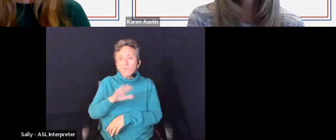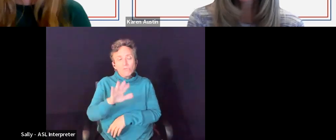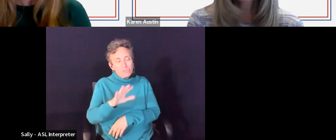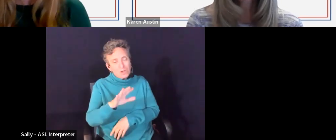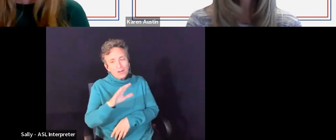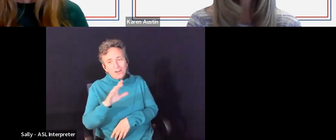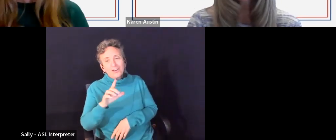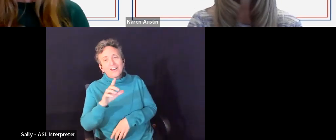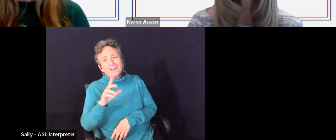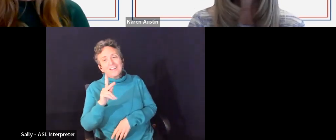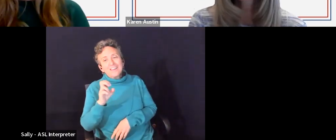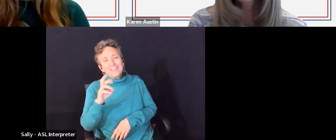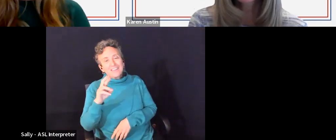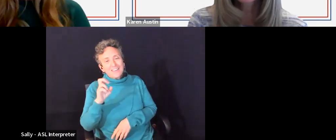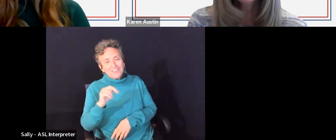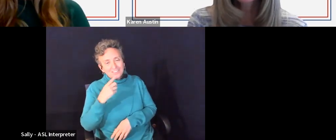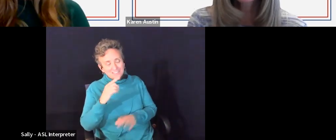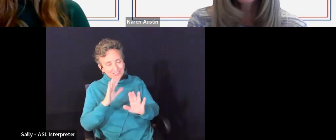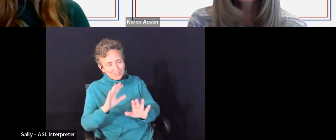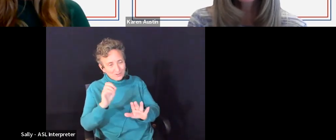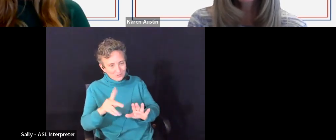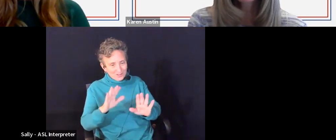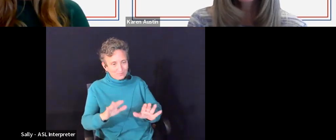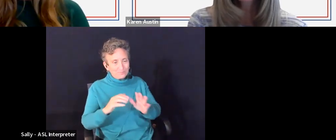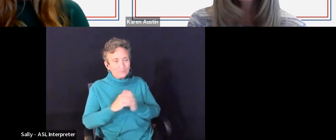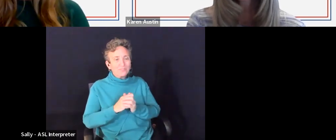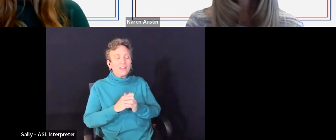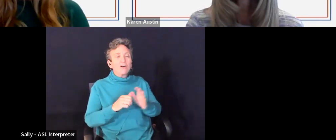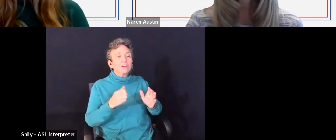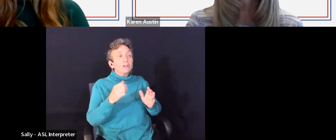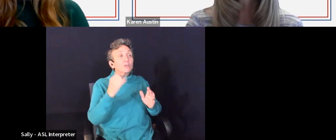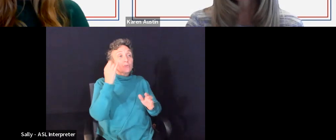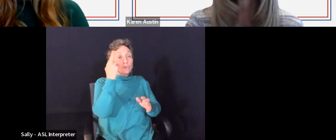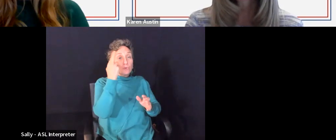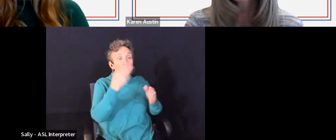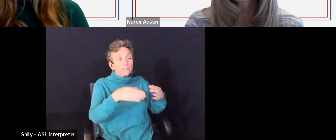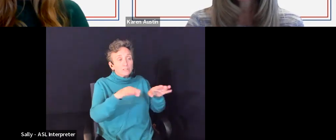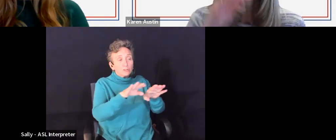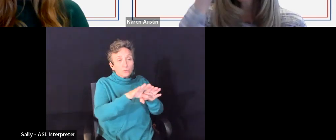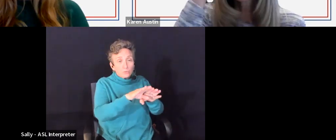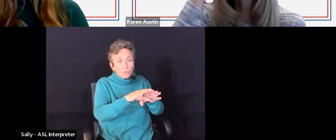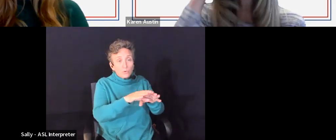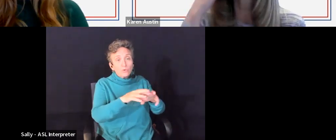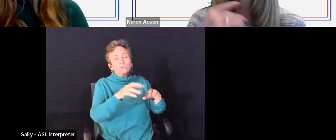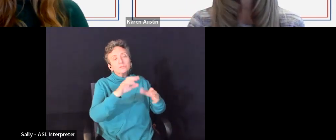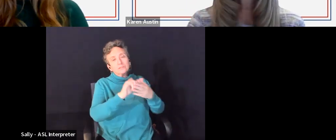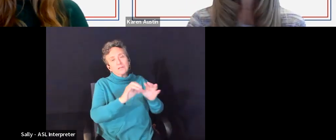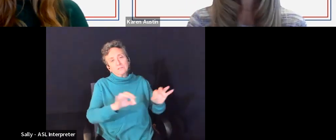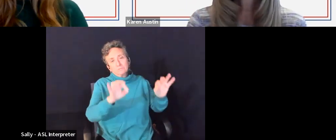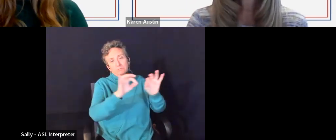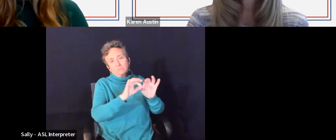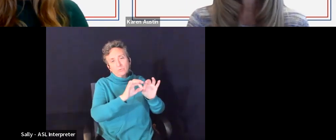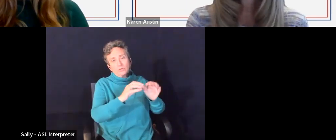When Alicia reminded me, I was assuming it was a non-qualified reason that we were closing it. So it depends on, Okay. no, the